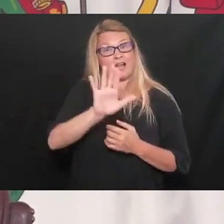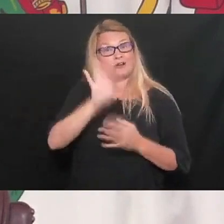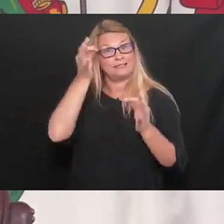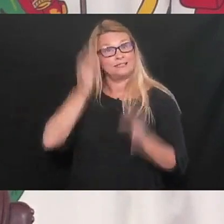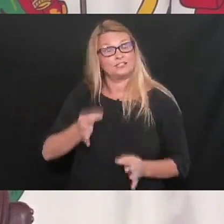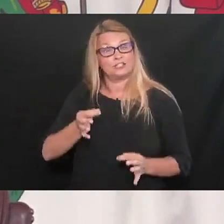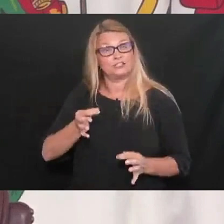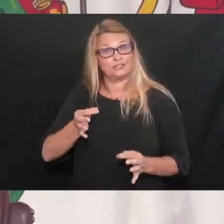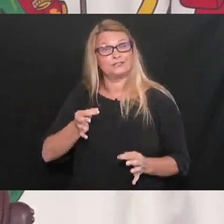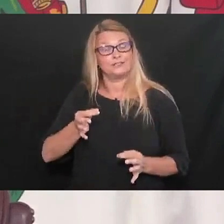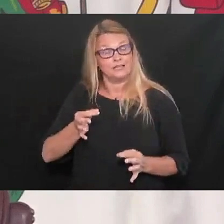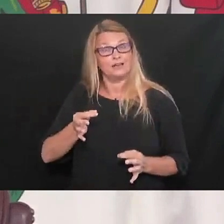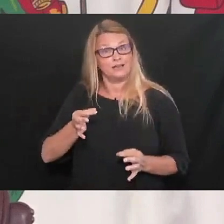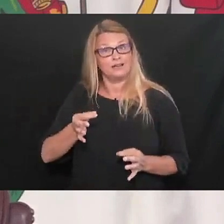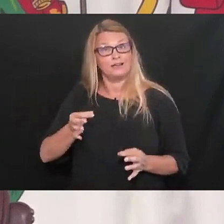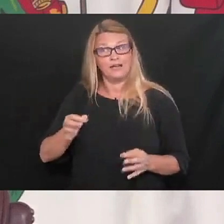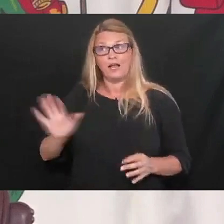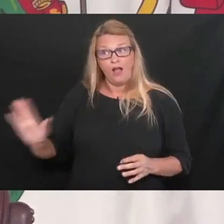question,